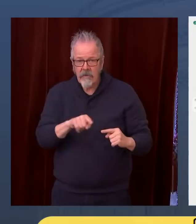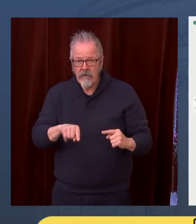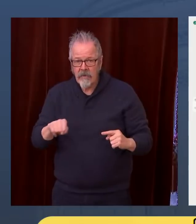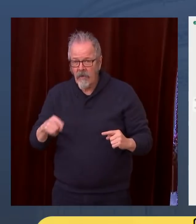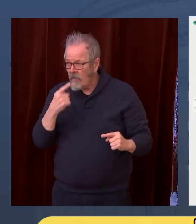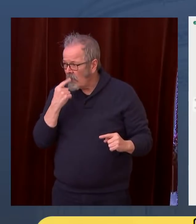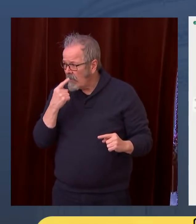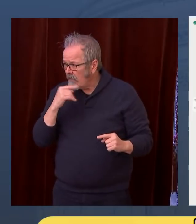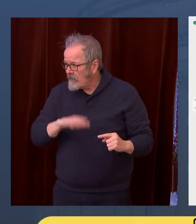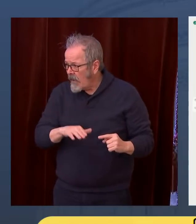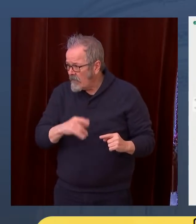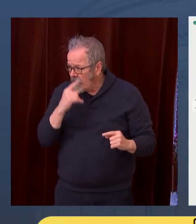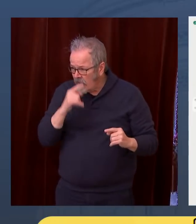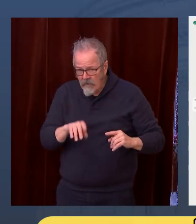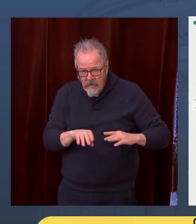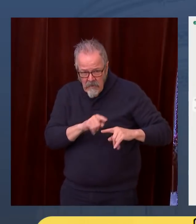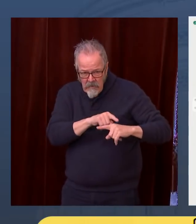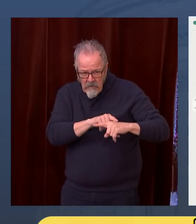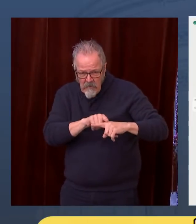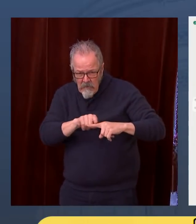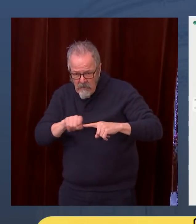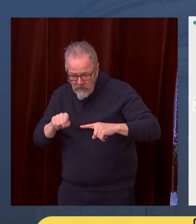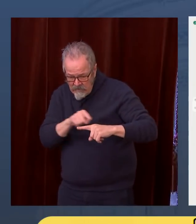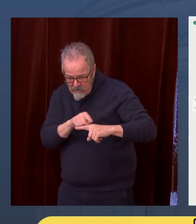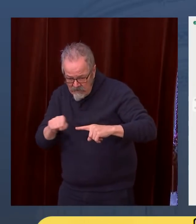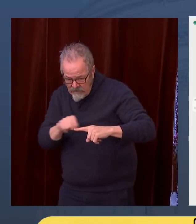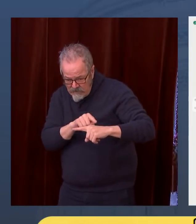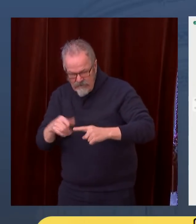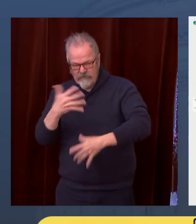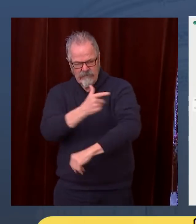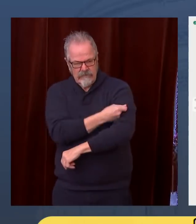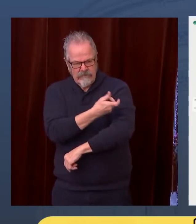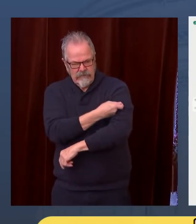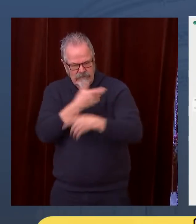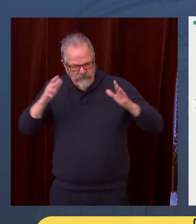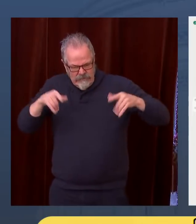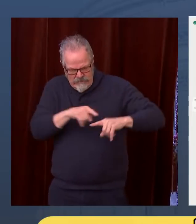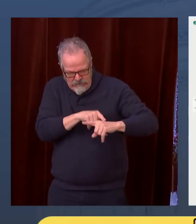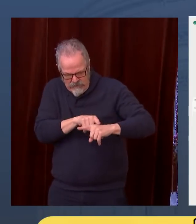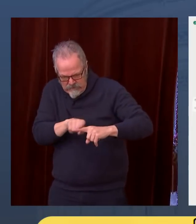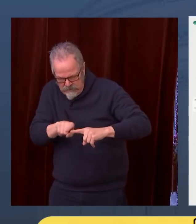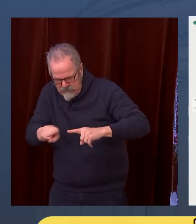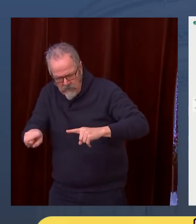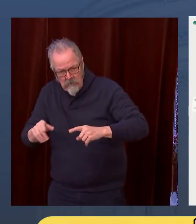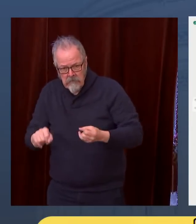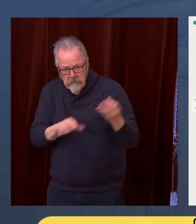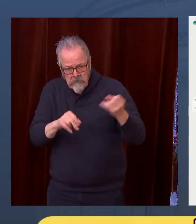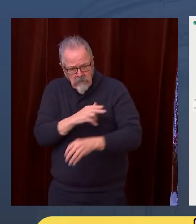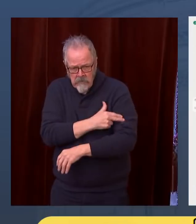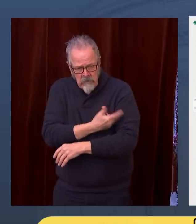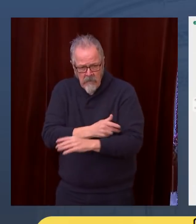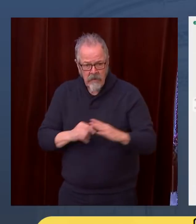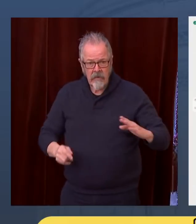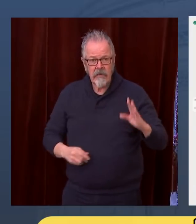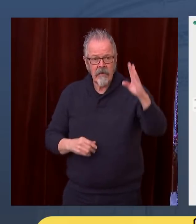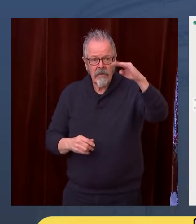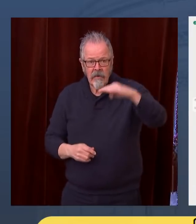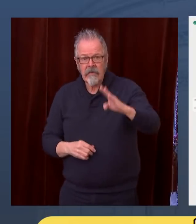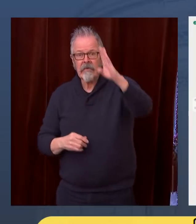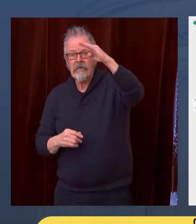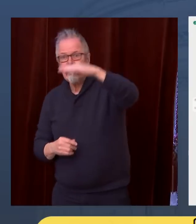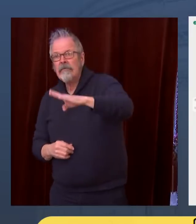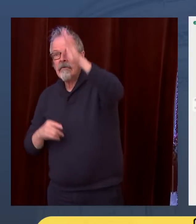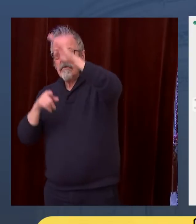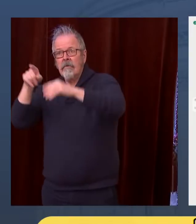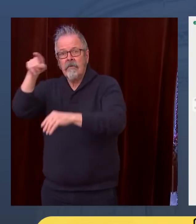bottom, and non-vaccinated Washingtonian, which is the blue line on the top. And what this shows is if you are